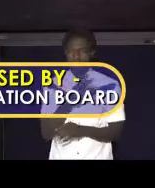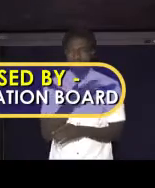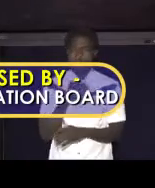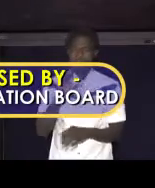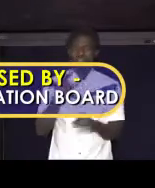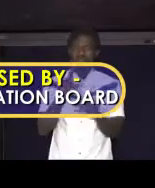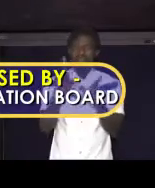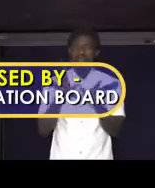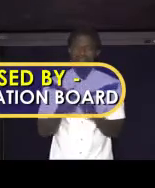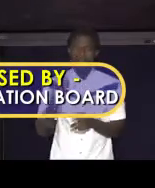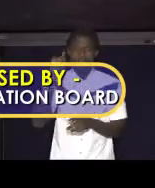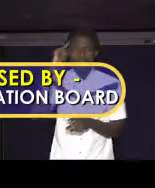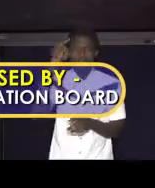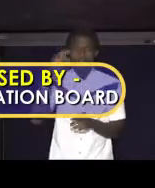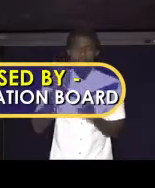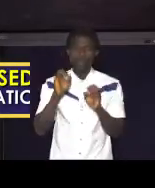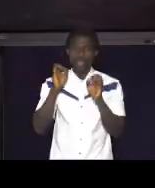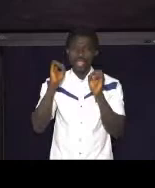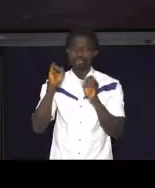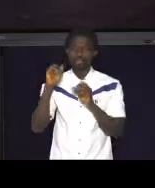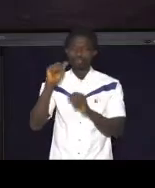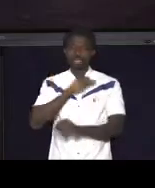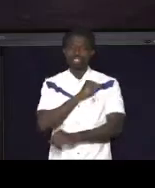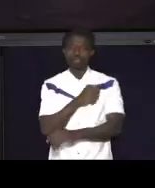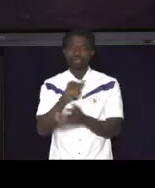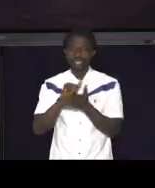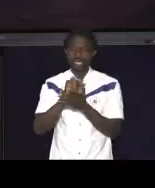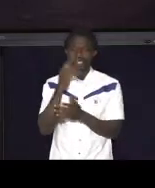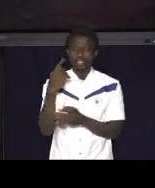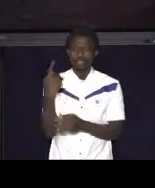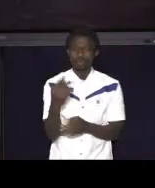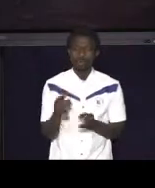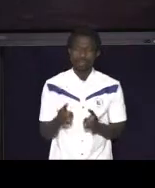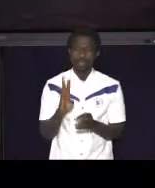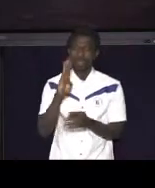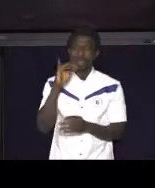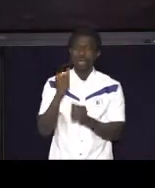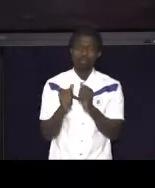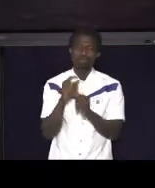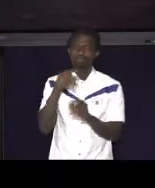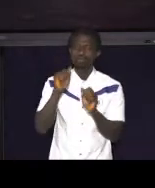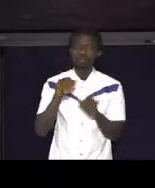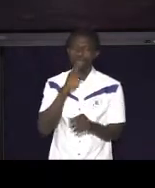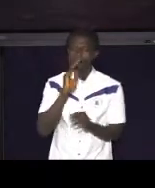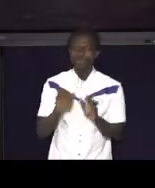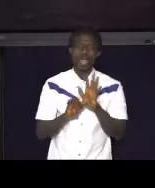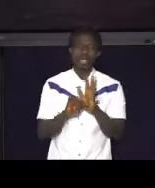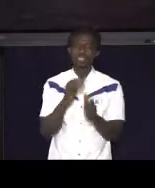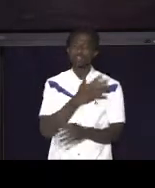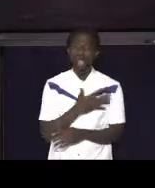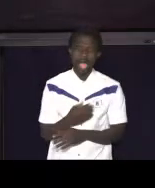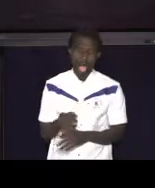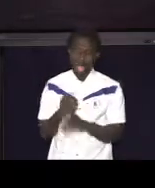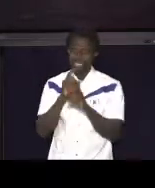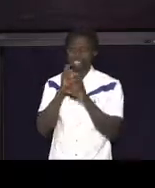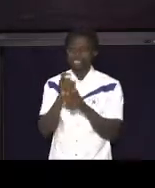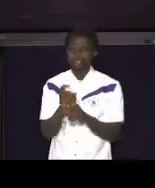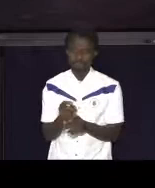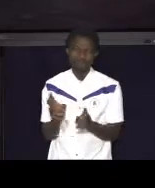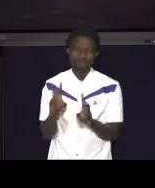and your local government education authority. That's the only way by which you can be identified and